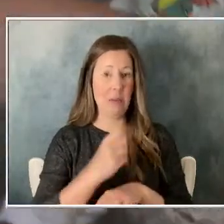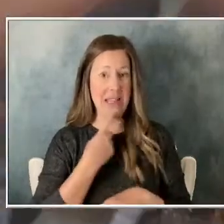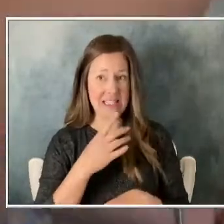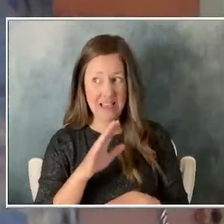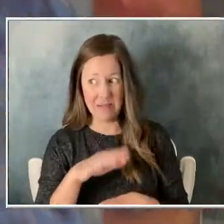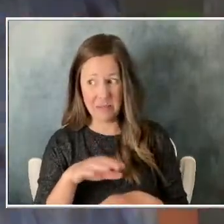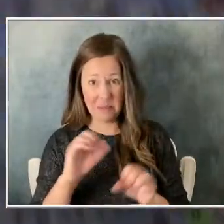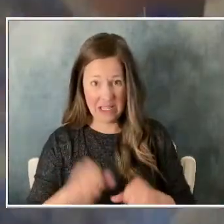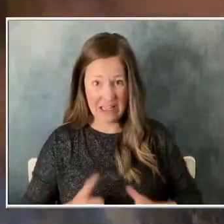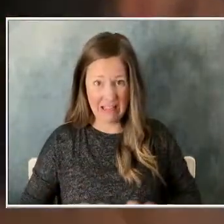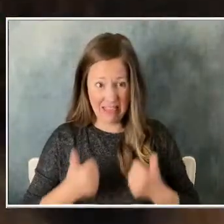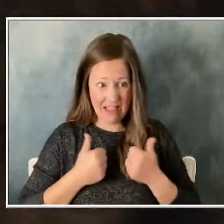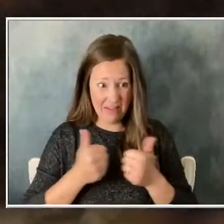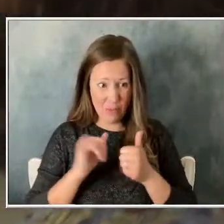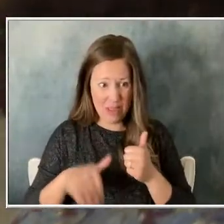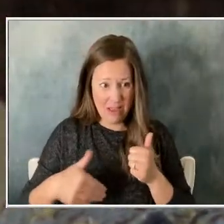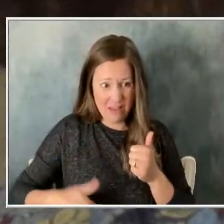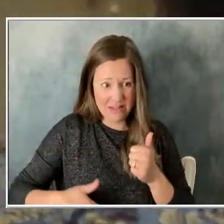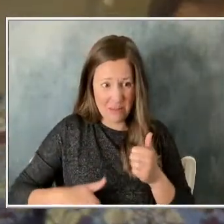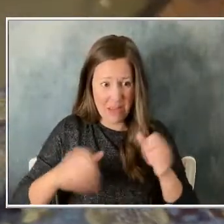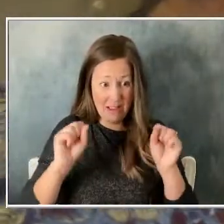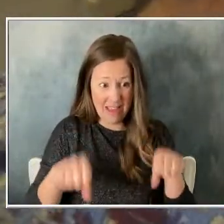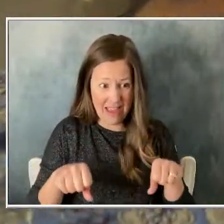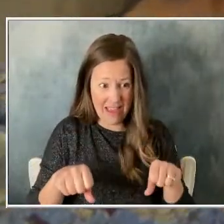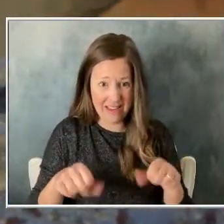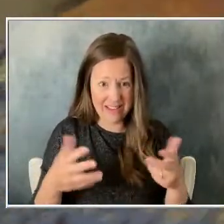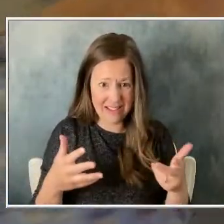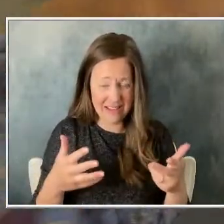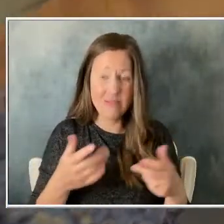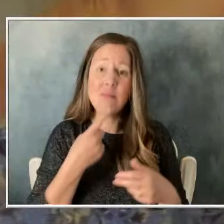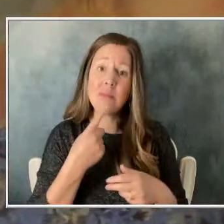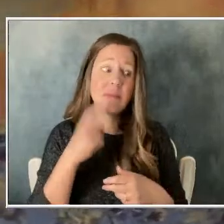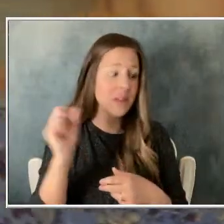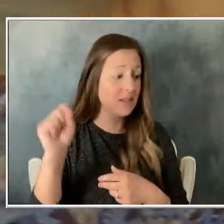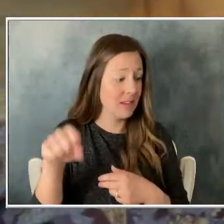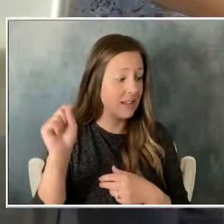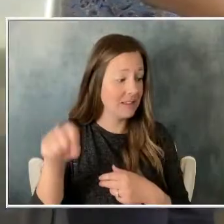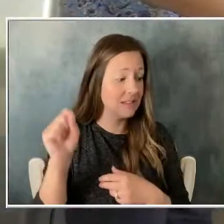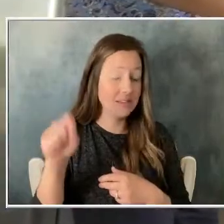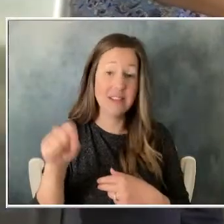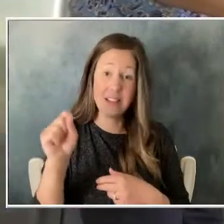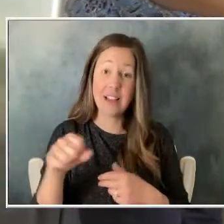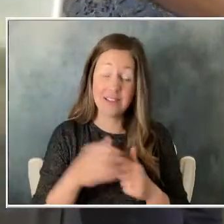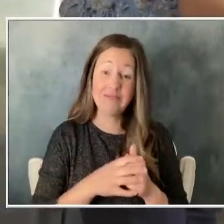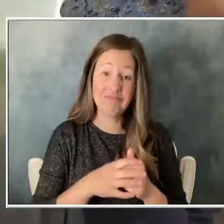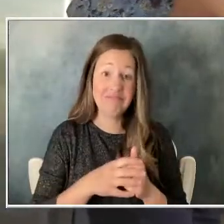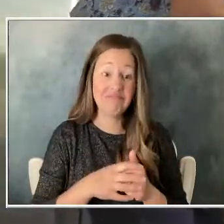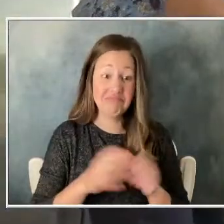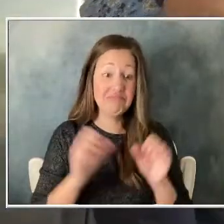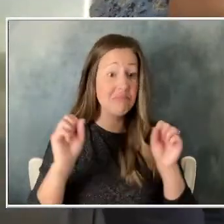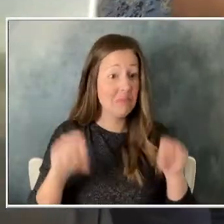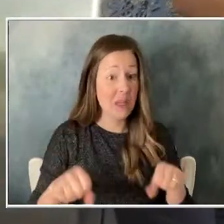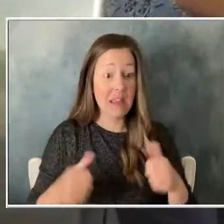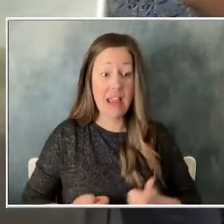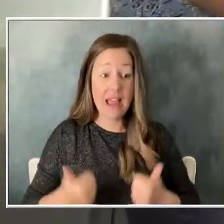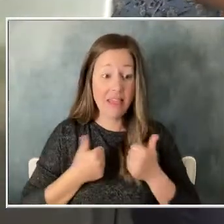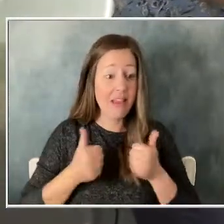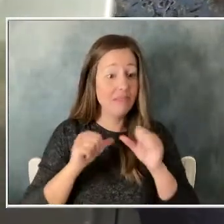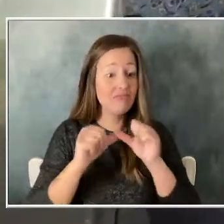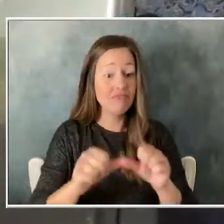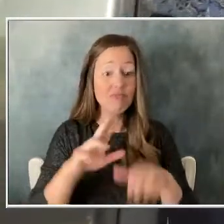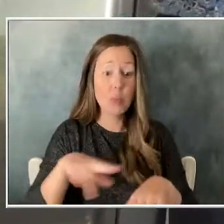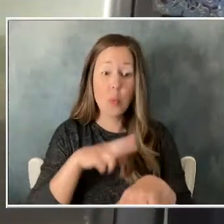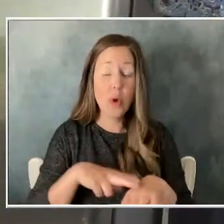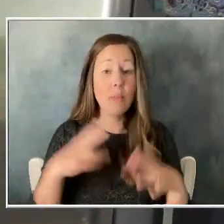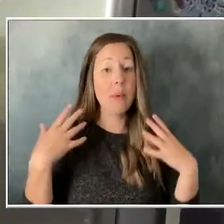stomach? And he's like, well, yes. As a matter of fact, you can even have a normal life.